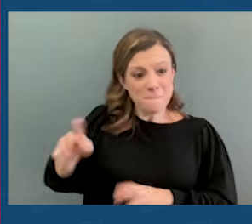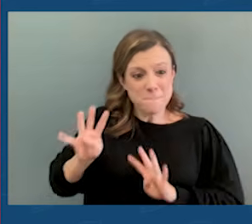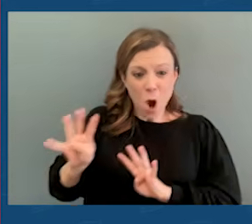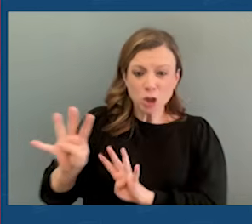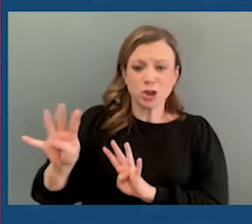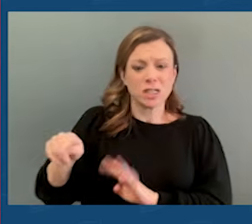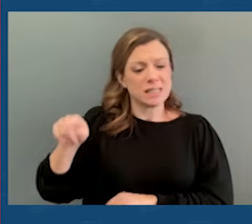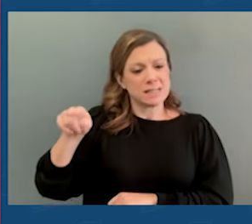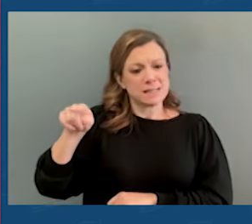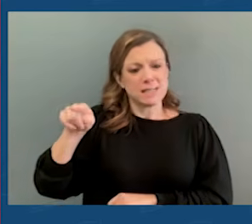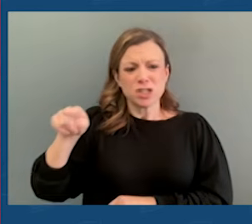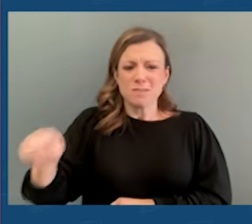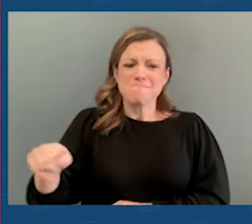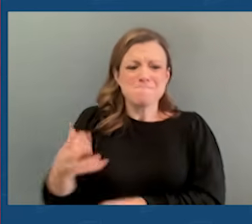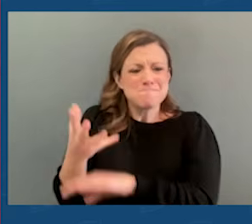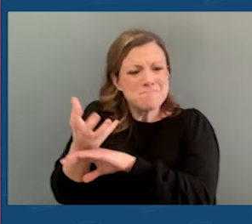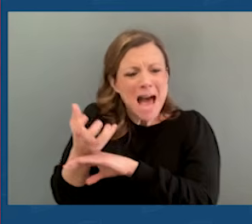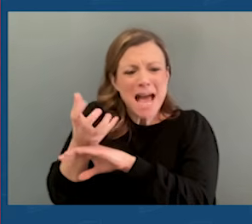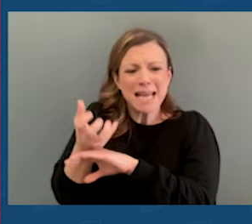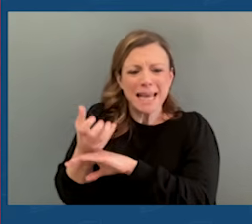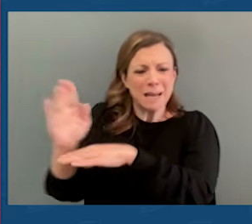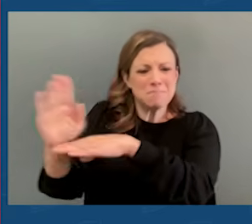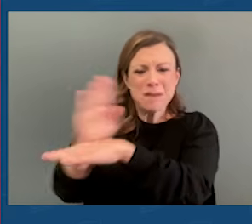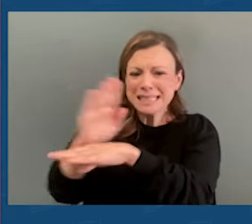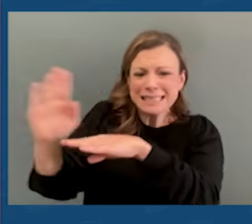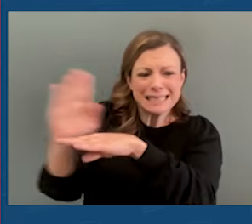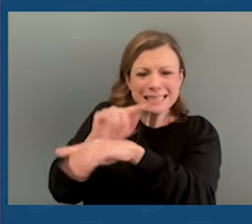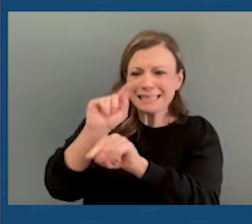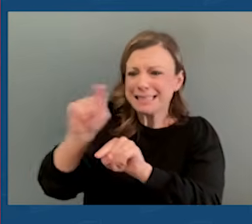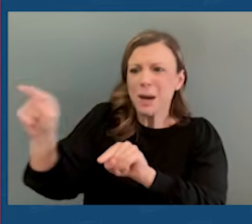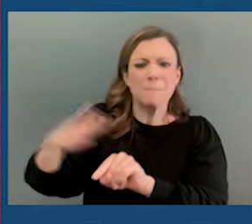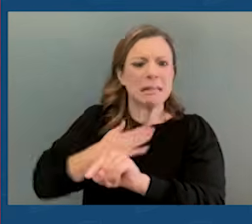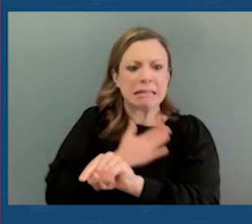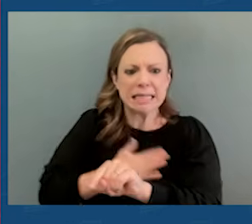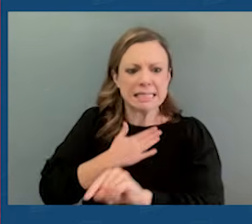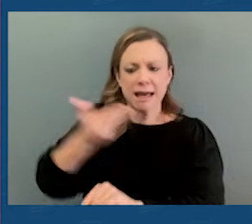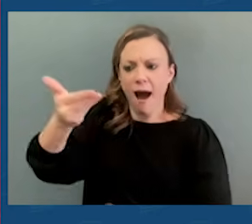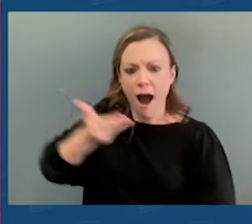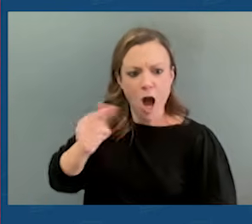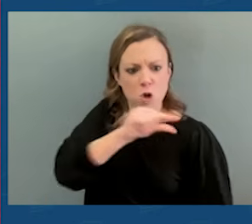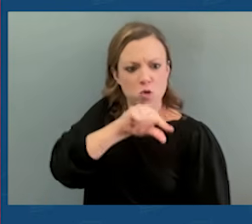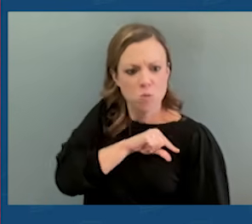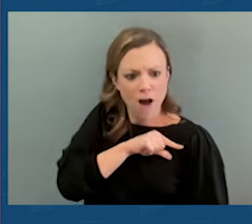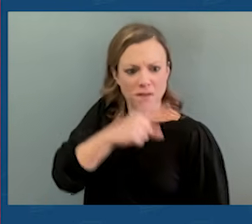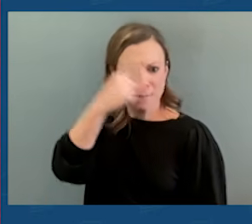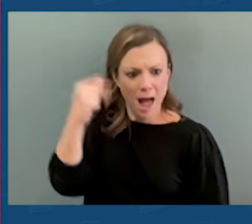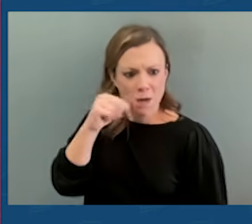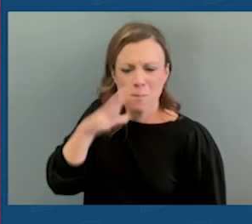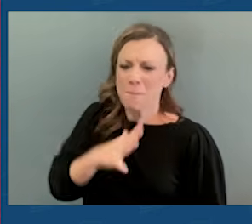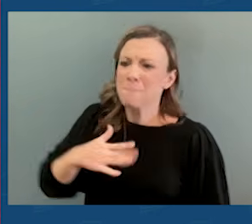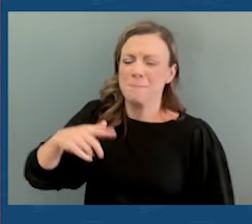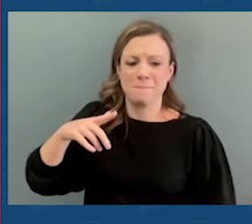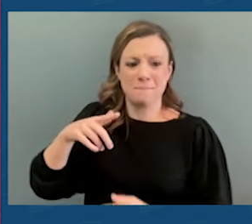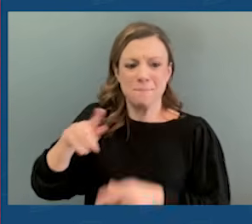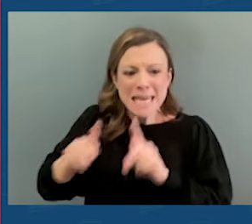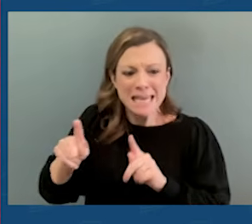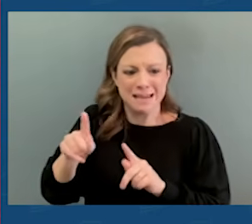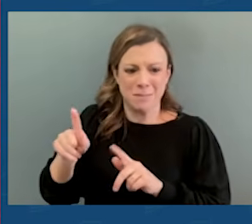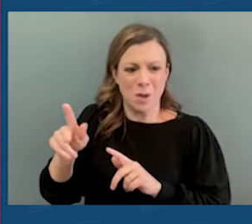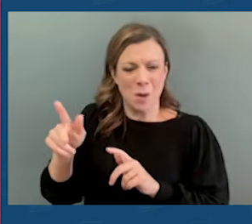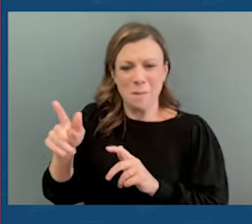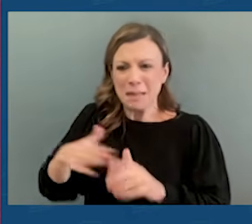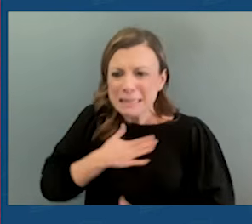America to hire qualified Black people. Didn't happen. My dad, World